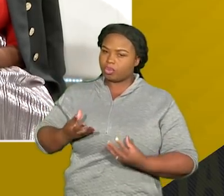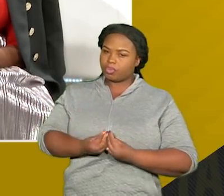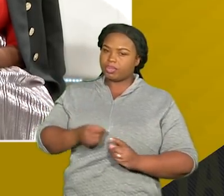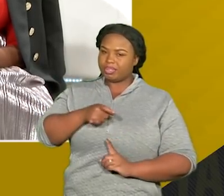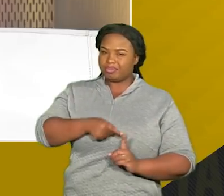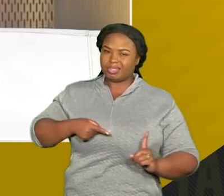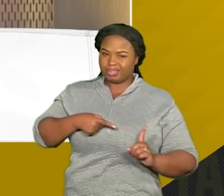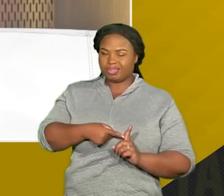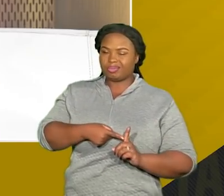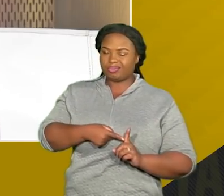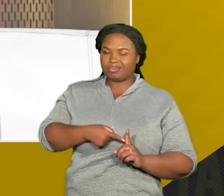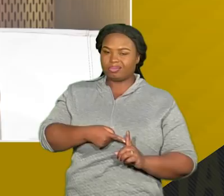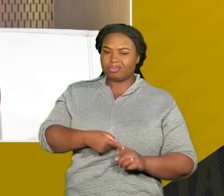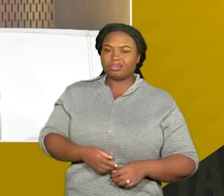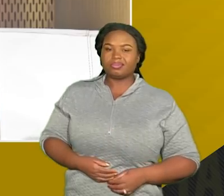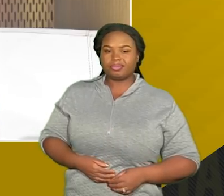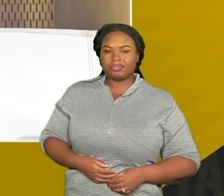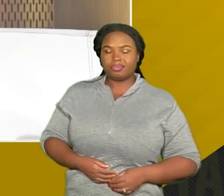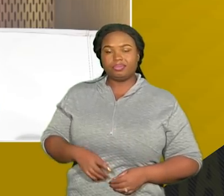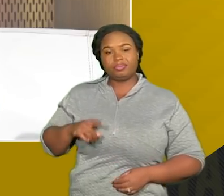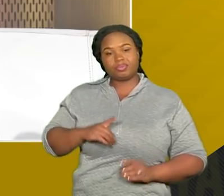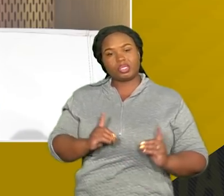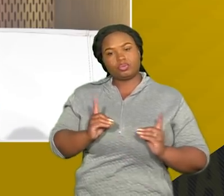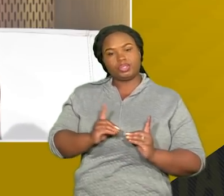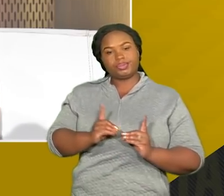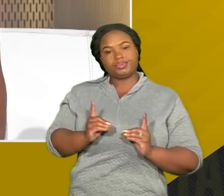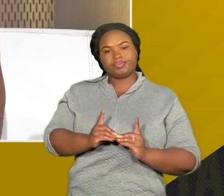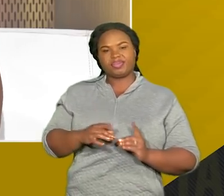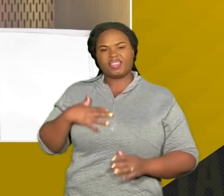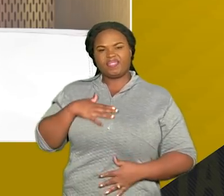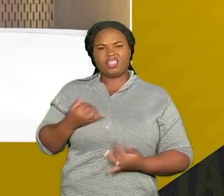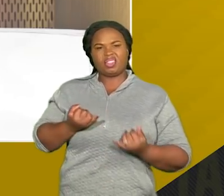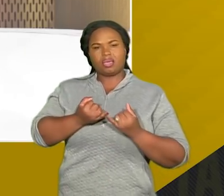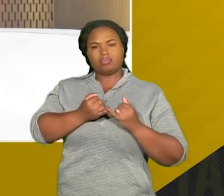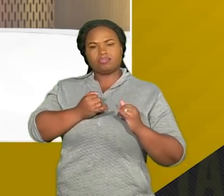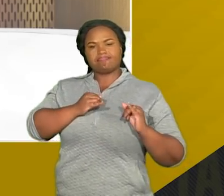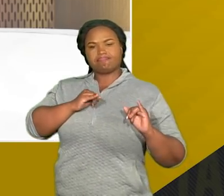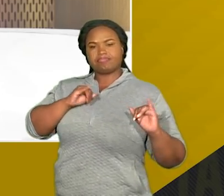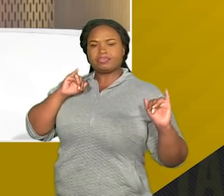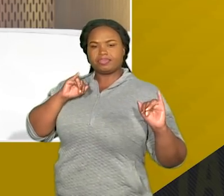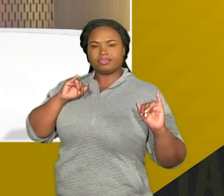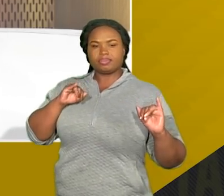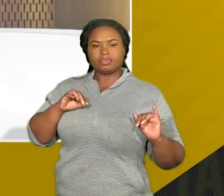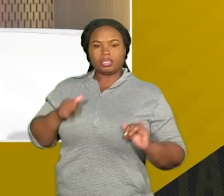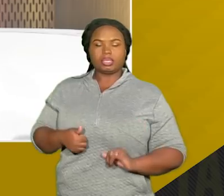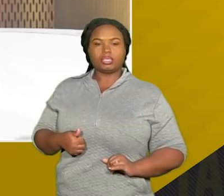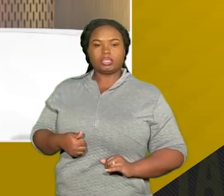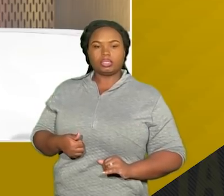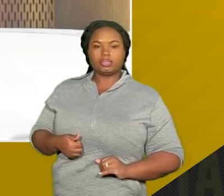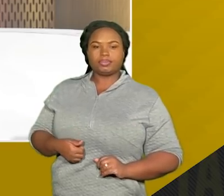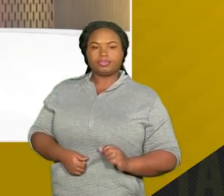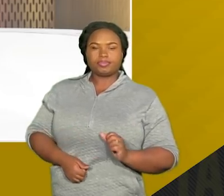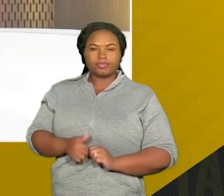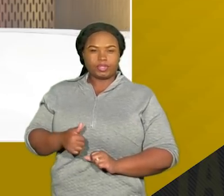are in a courtship. And the moment we're dating and maybe I feel like you're pulling away from me, it almost goes and firstly